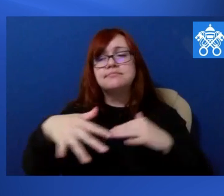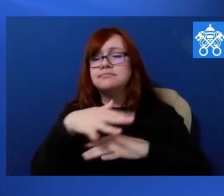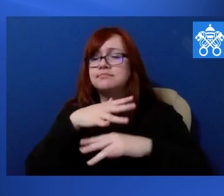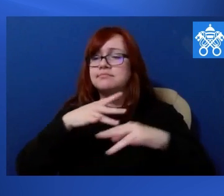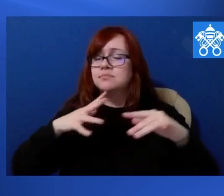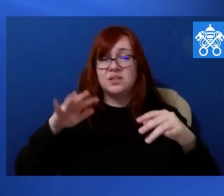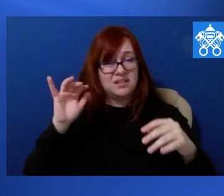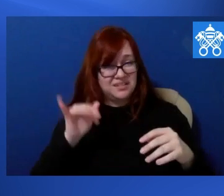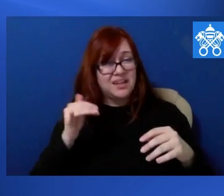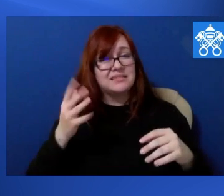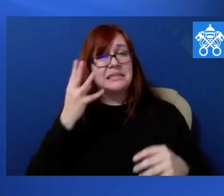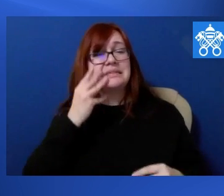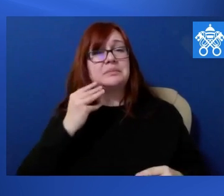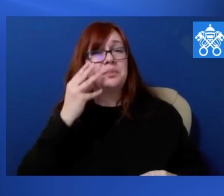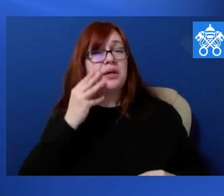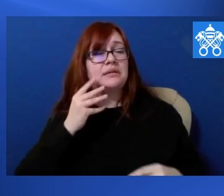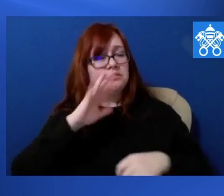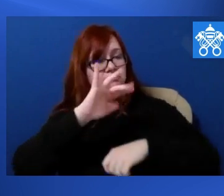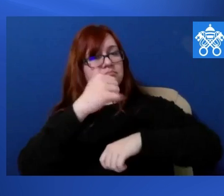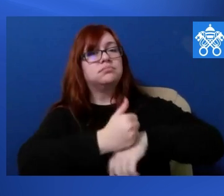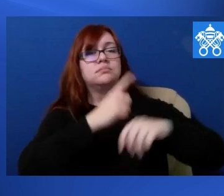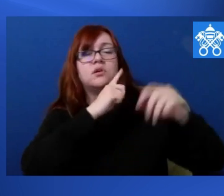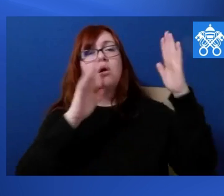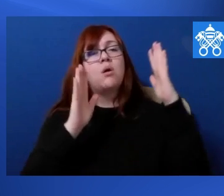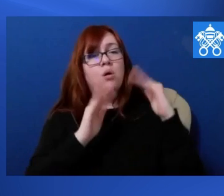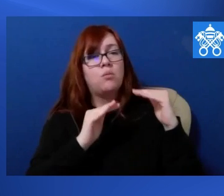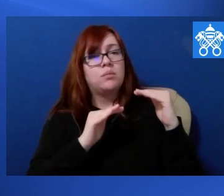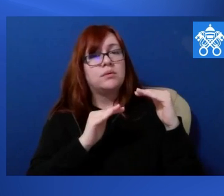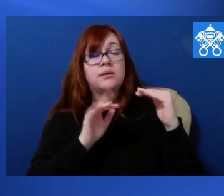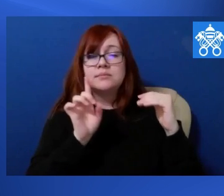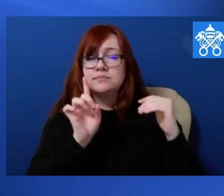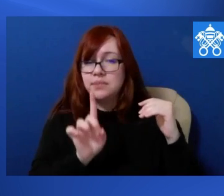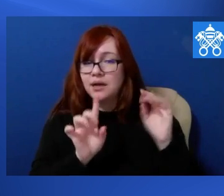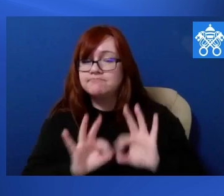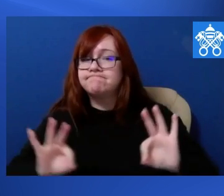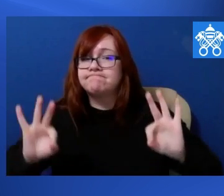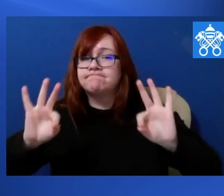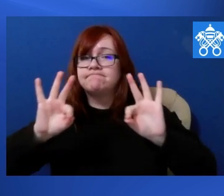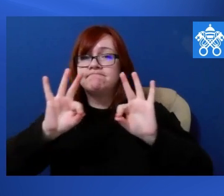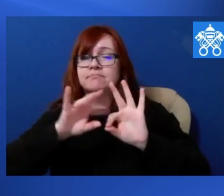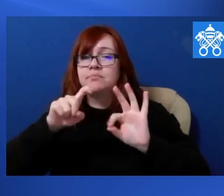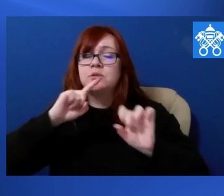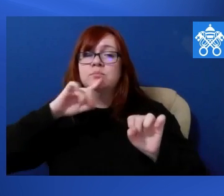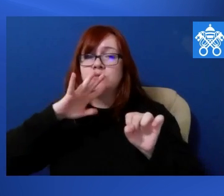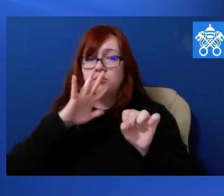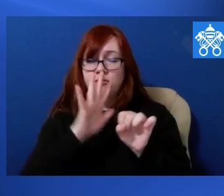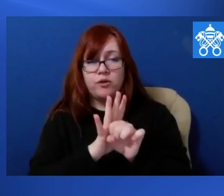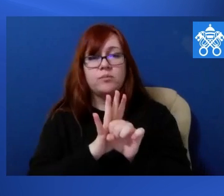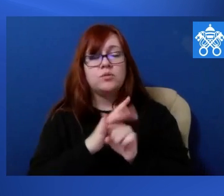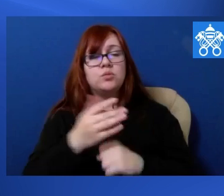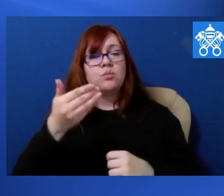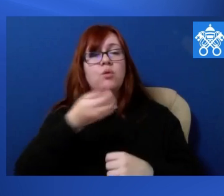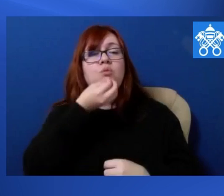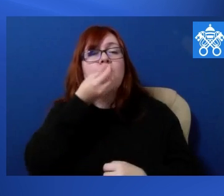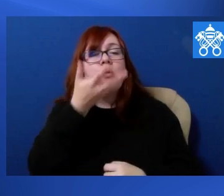an experience that instills hope. But it is important that it be confirmed by a warm welcome in the visit to the